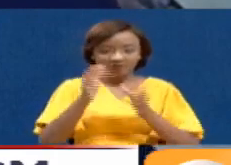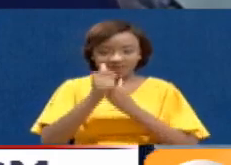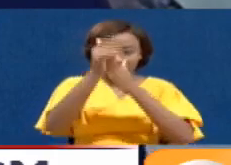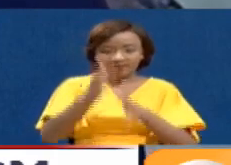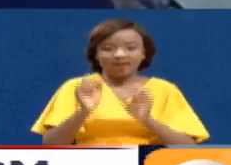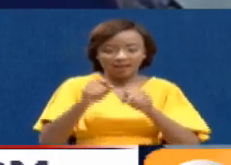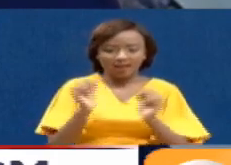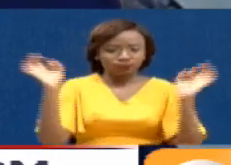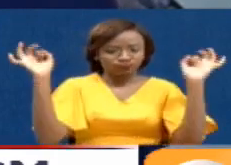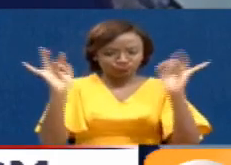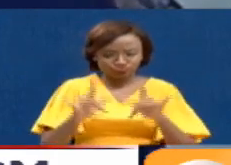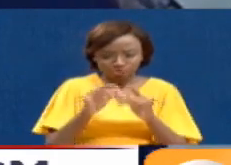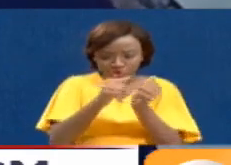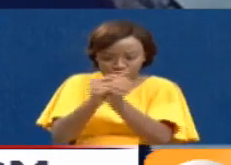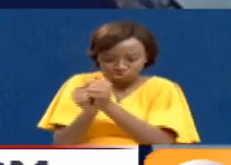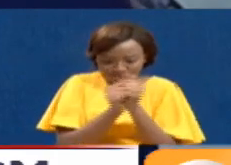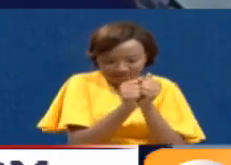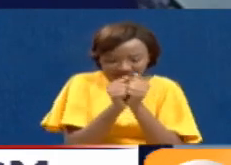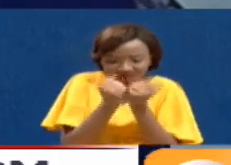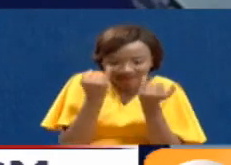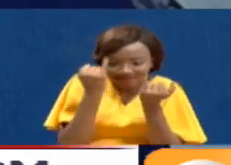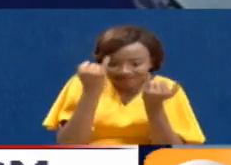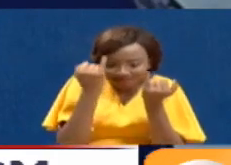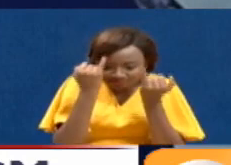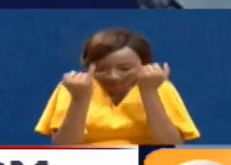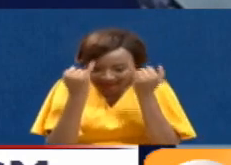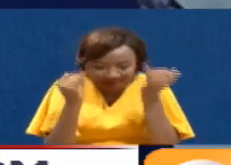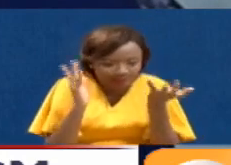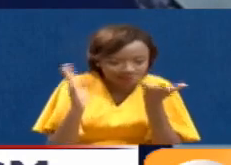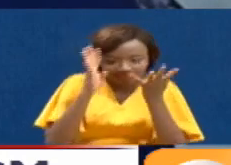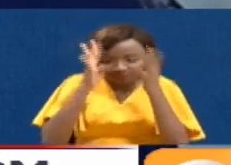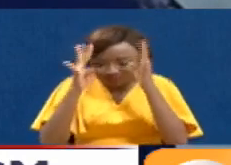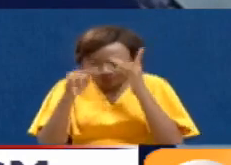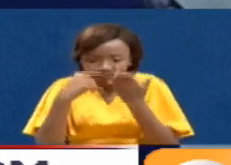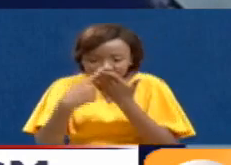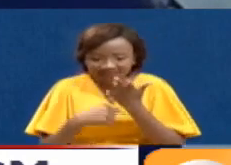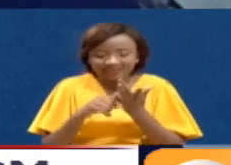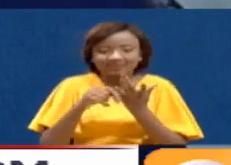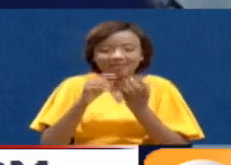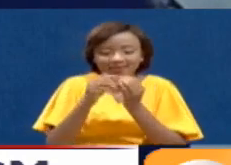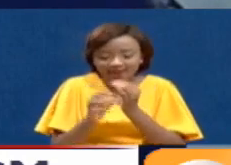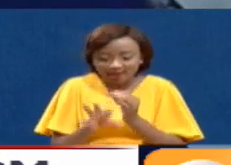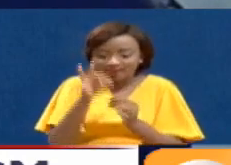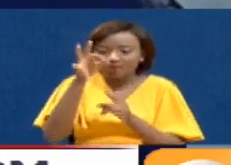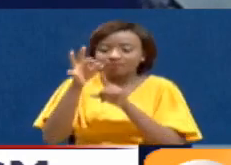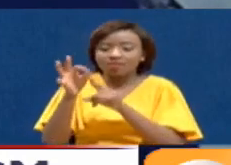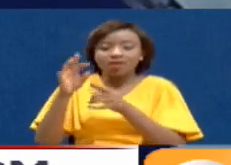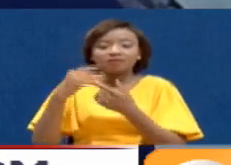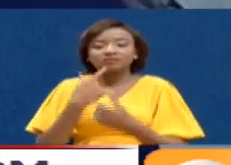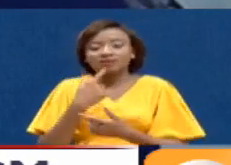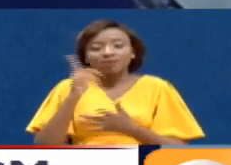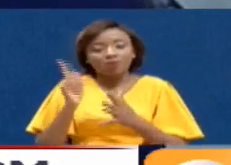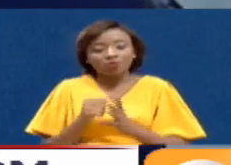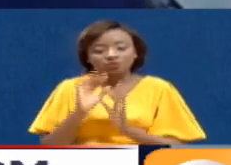collectively strengthen their bargaining by speaking with one voice about the world needs Africa's